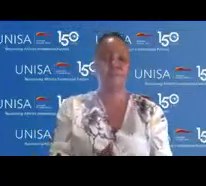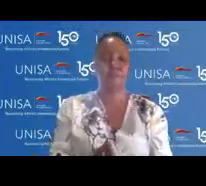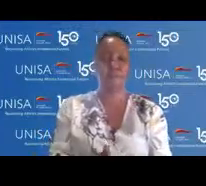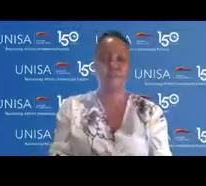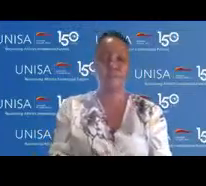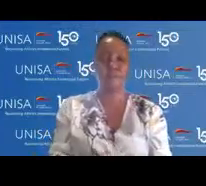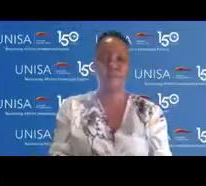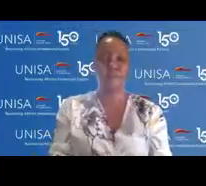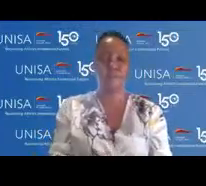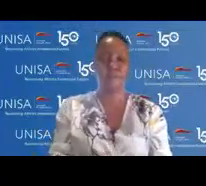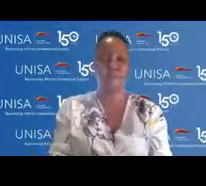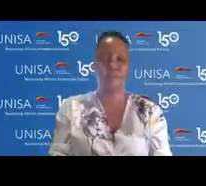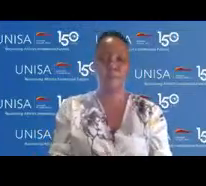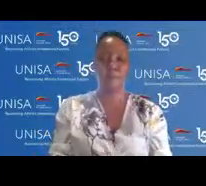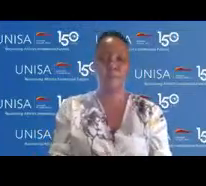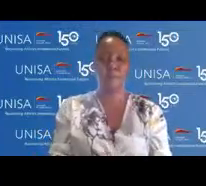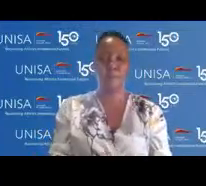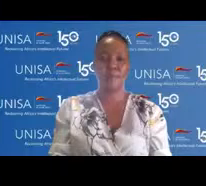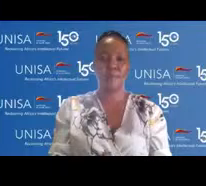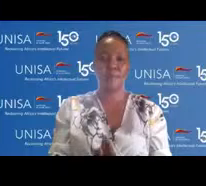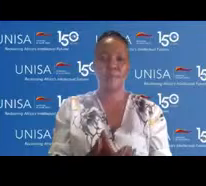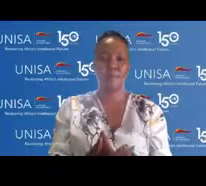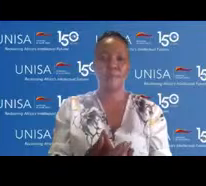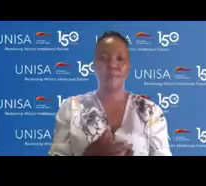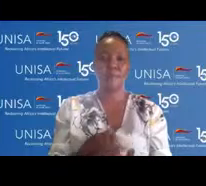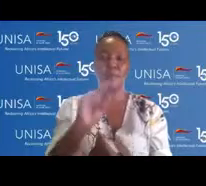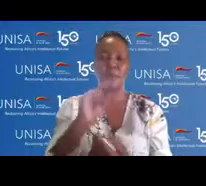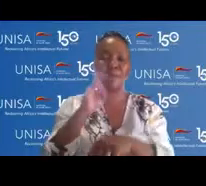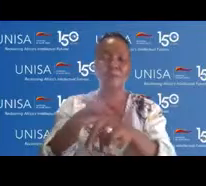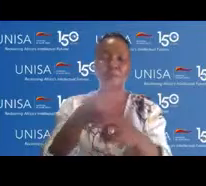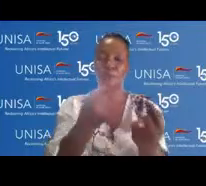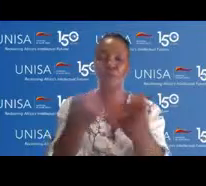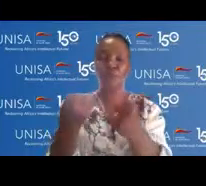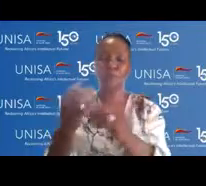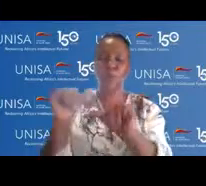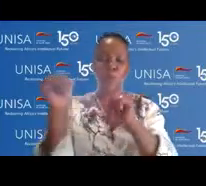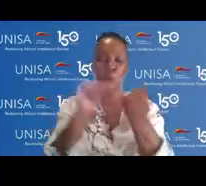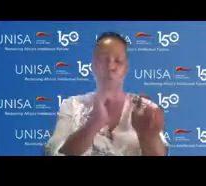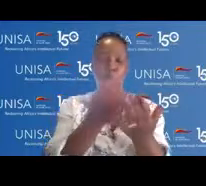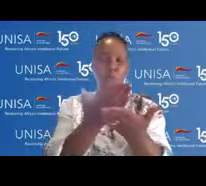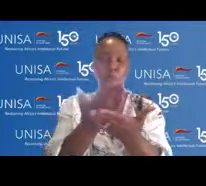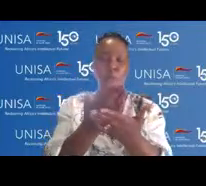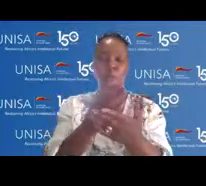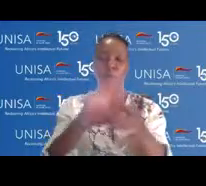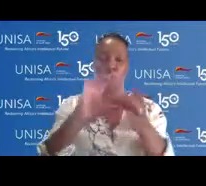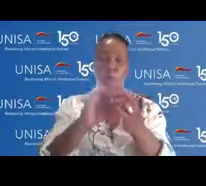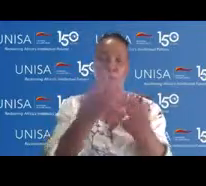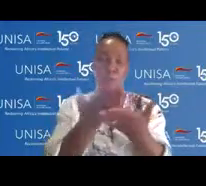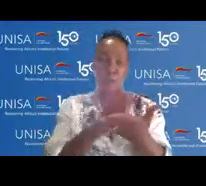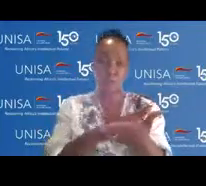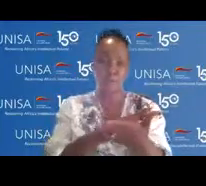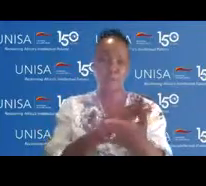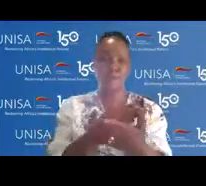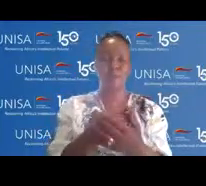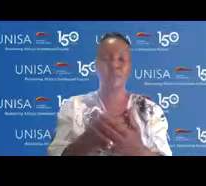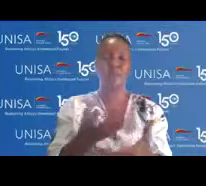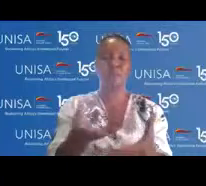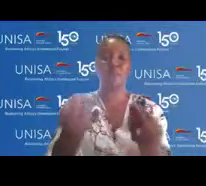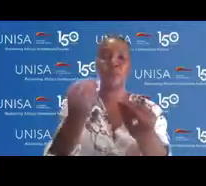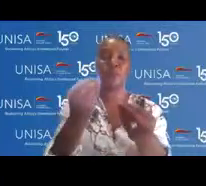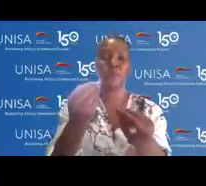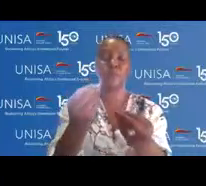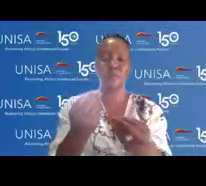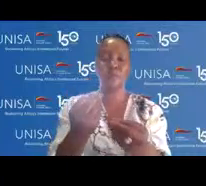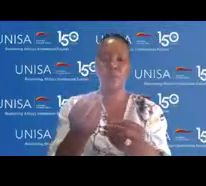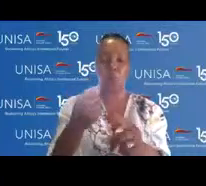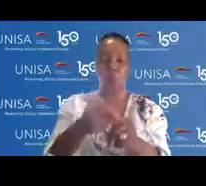Okay. So what we need to do is to go back to the home page, right? So we've got the Word document saved already, and